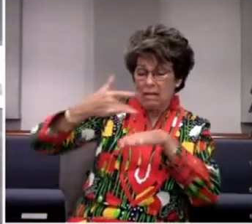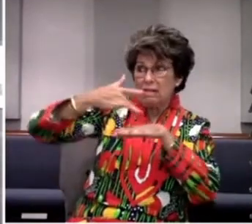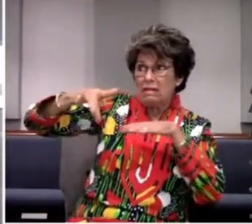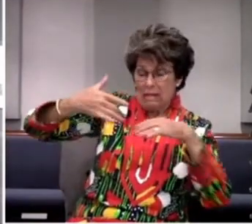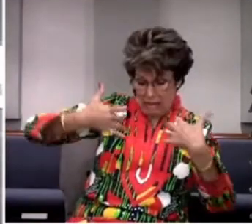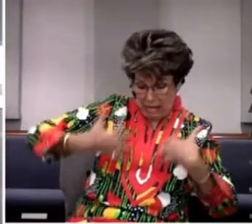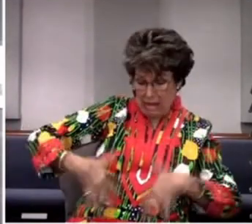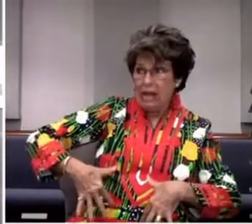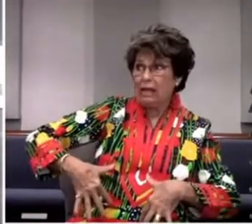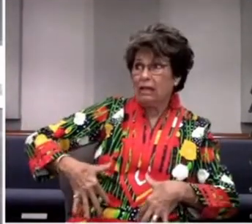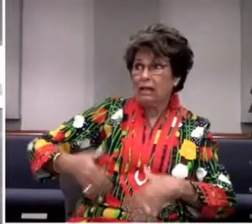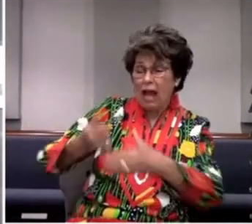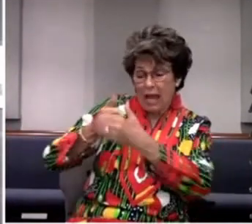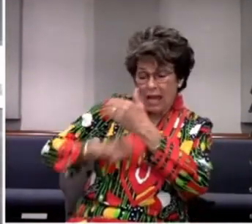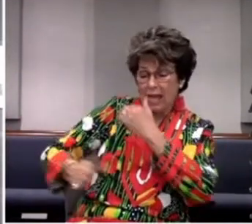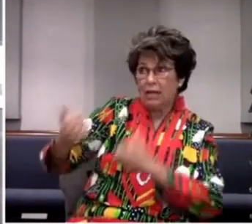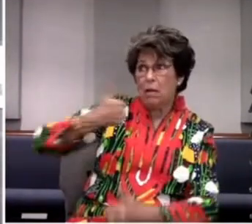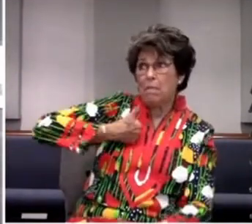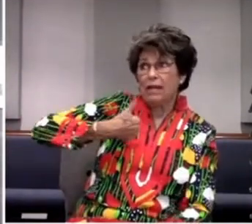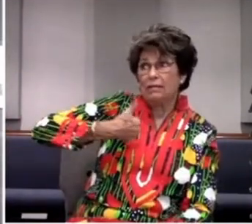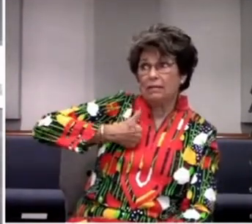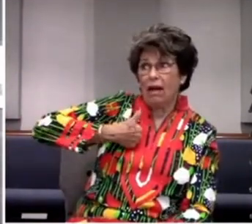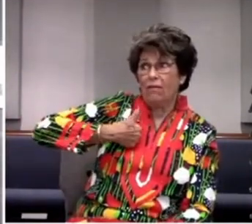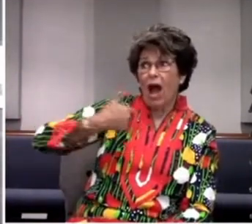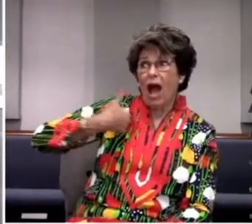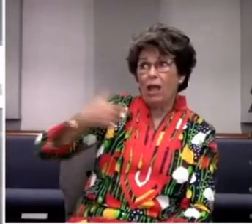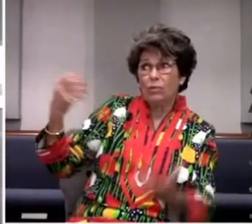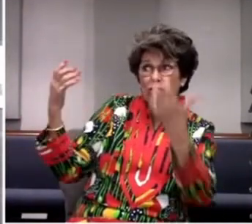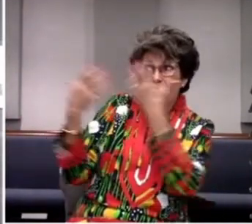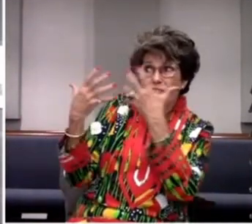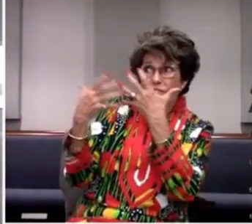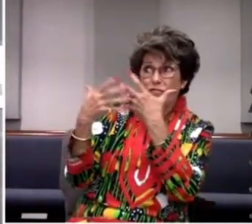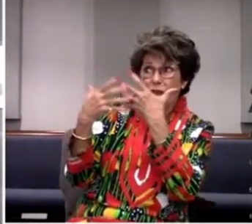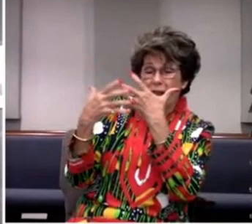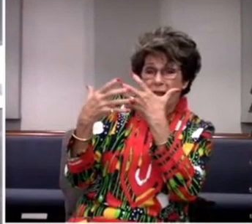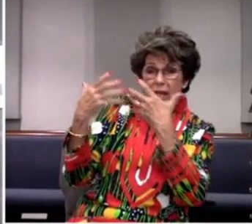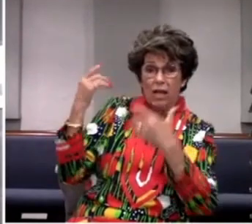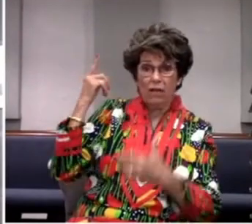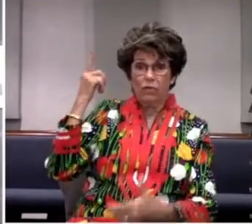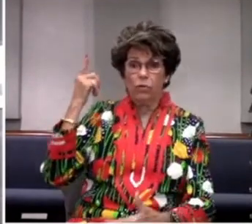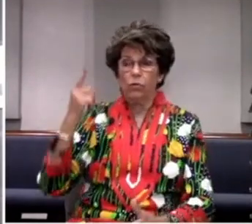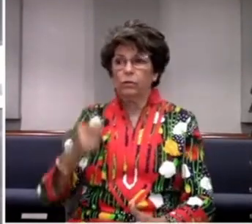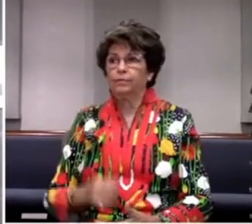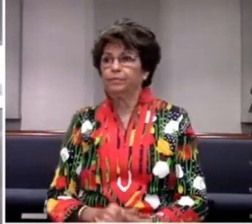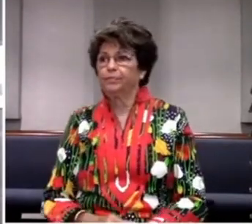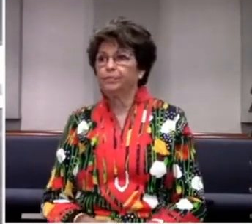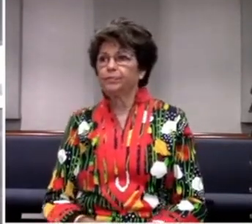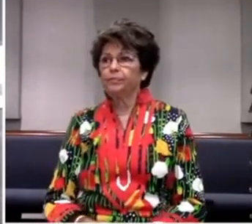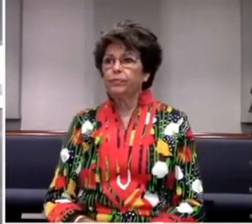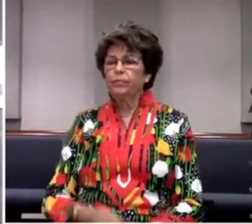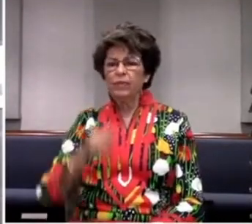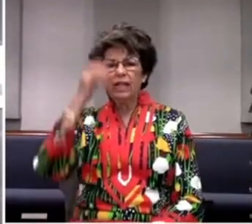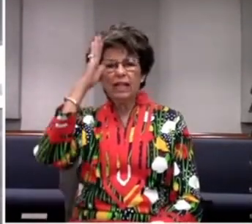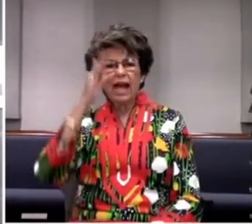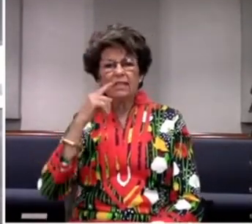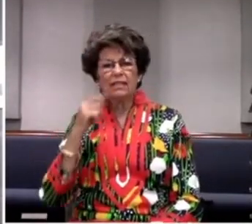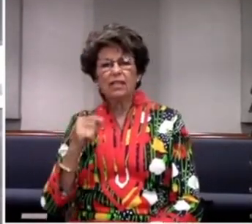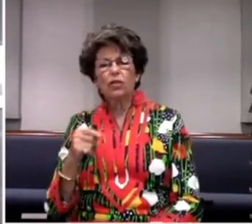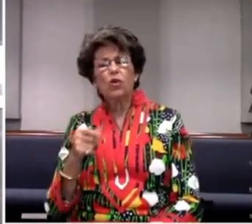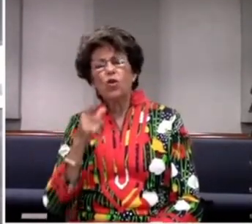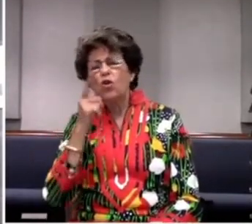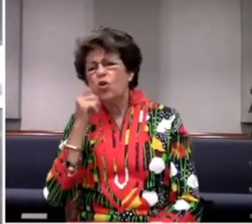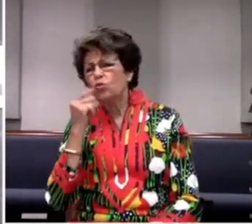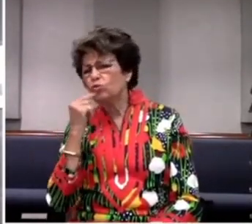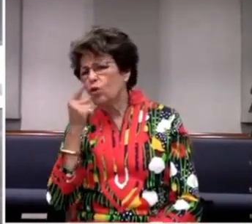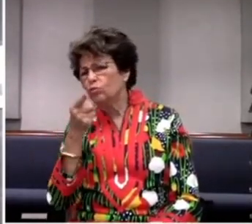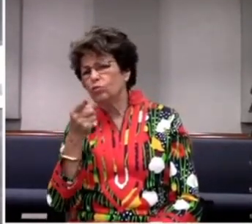myself." Man, message after message is popping up in my mind. And he said, "Who told thee that thou wast naked?